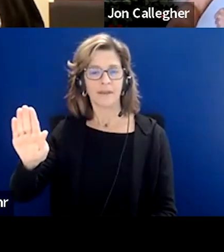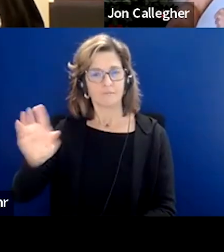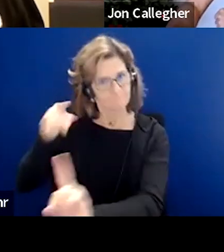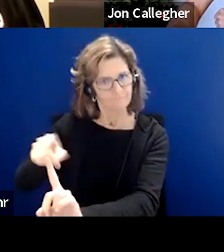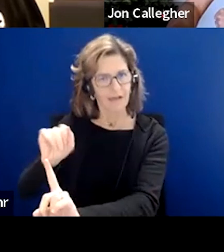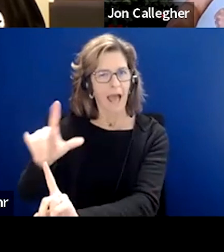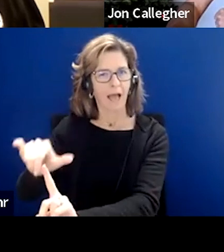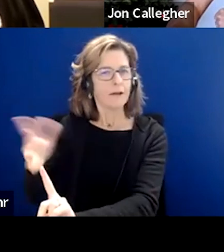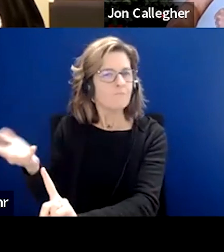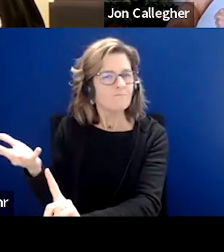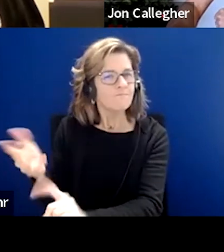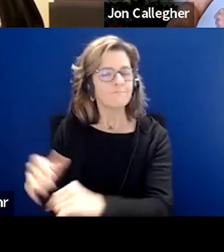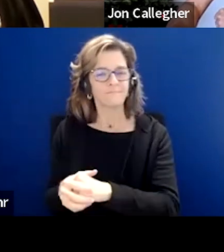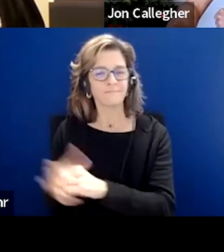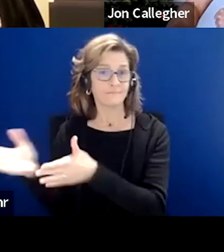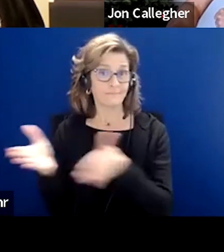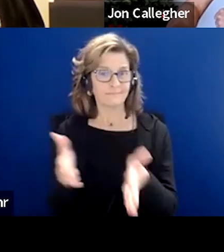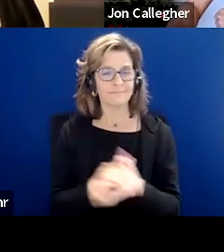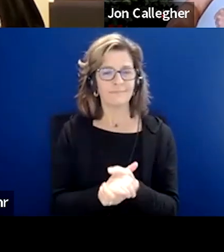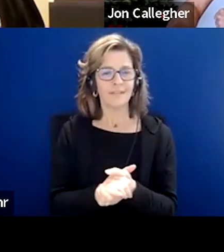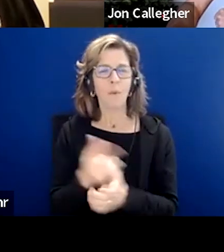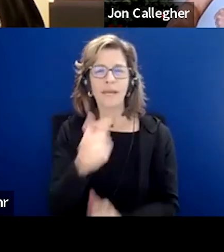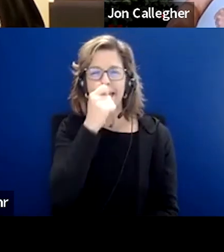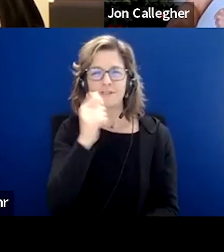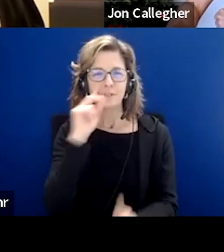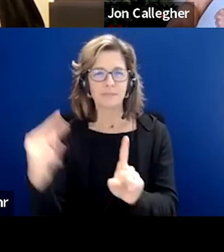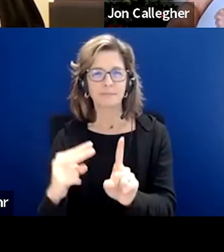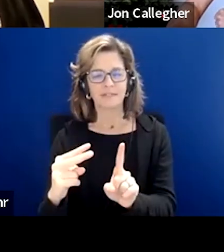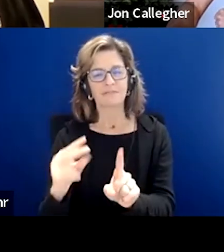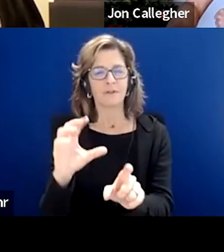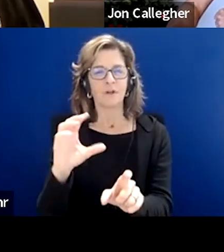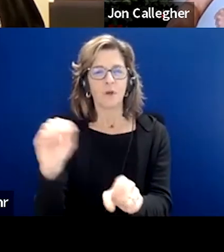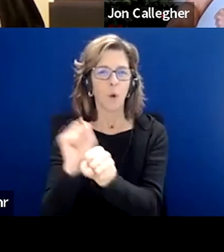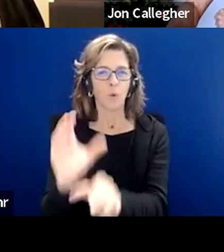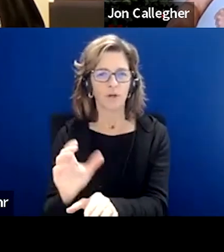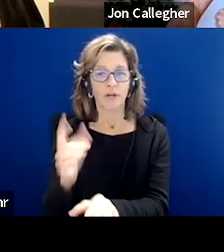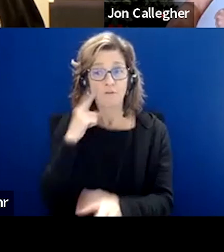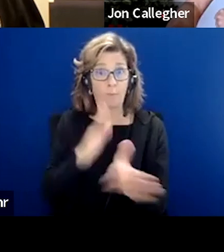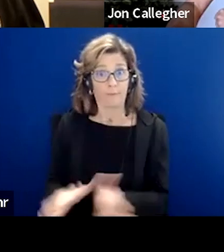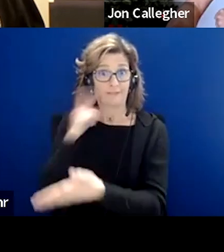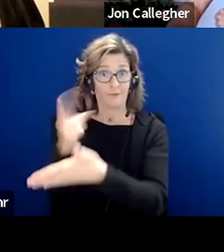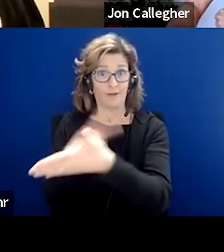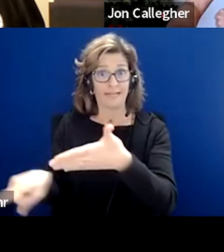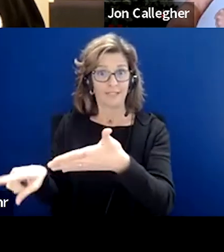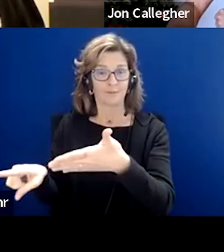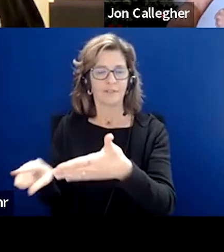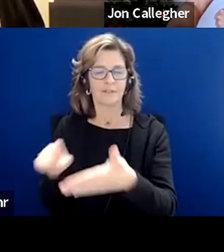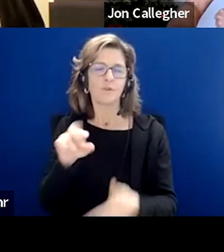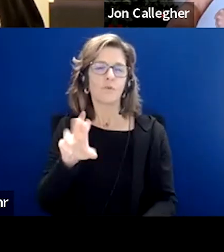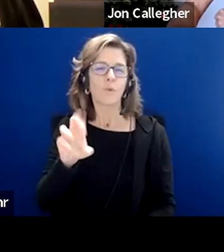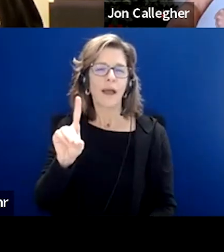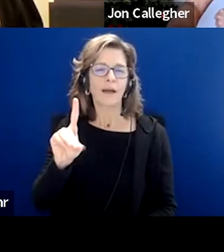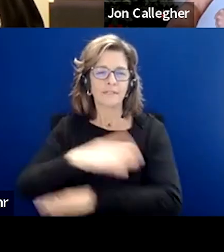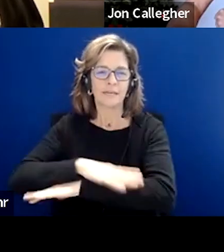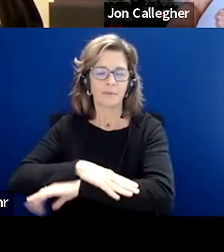there was an interesting perspective that I actually heard from a colleague of mine in planning that roundtable. And my colleague said, there